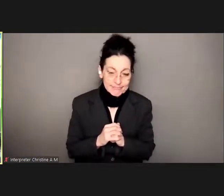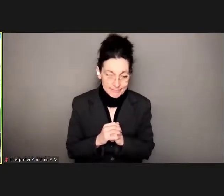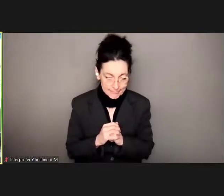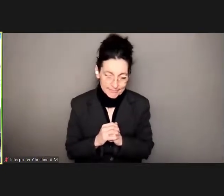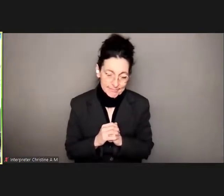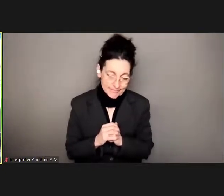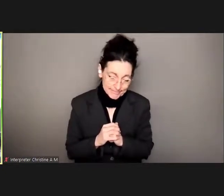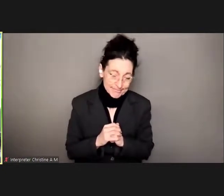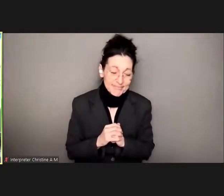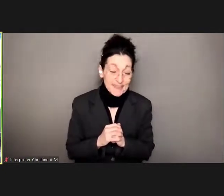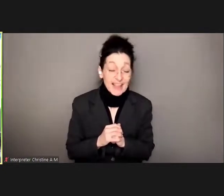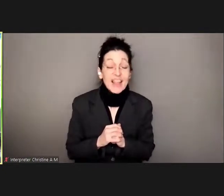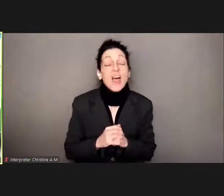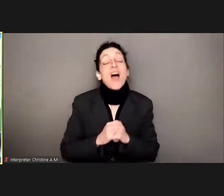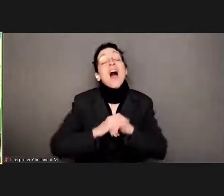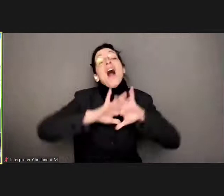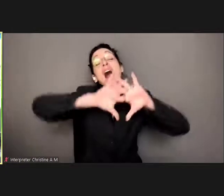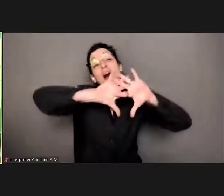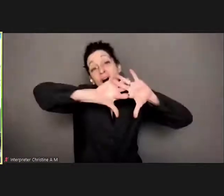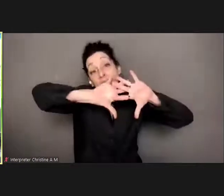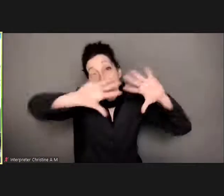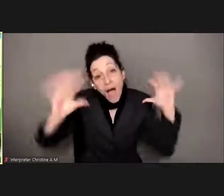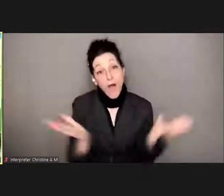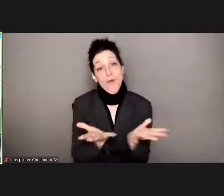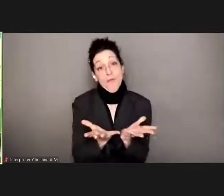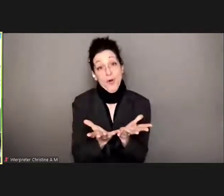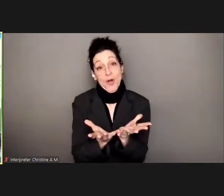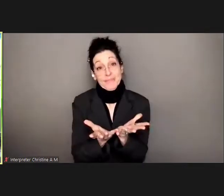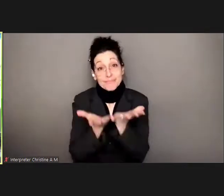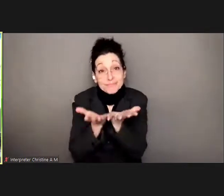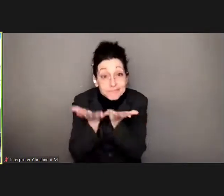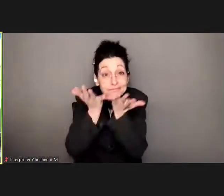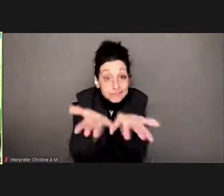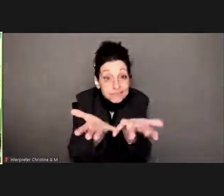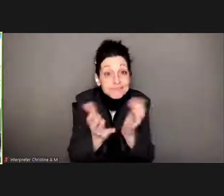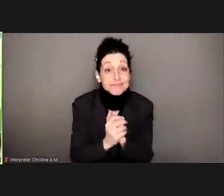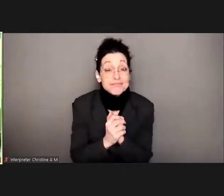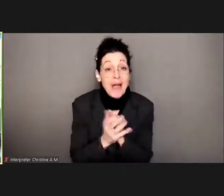direction to everyone is if you like breakout groups,